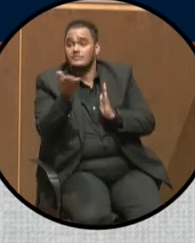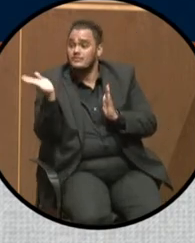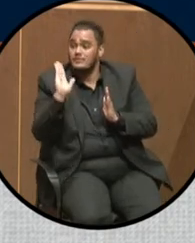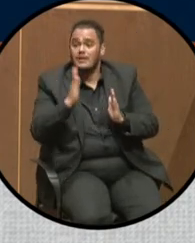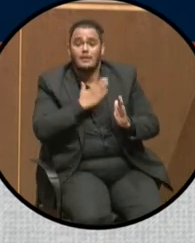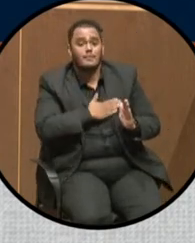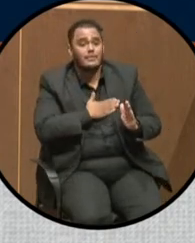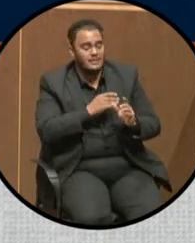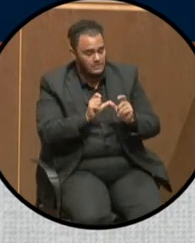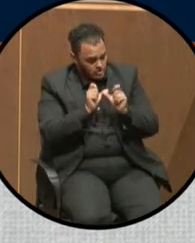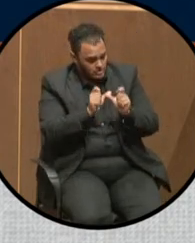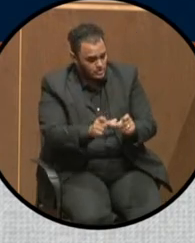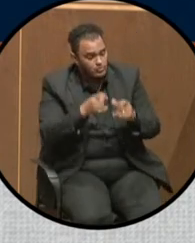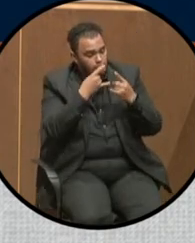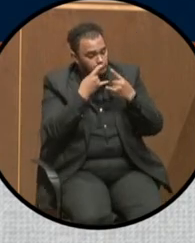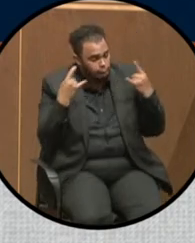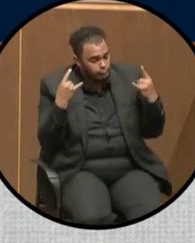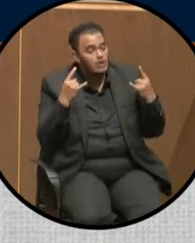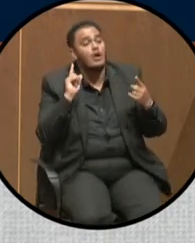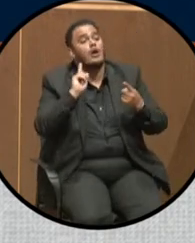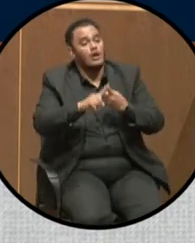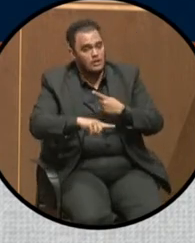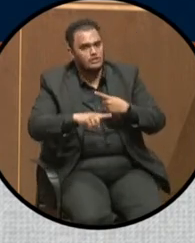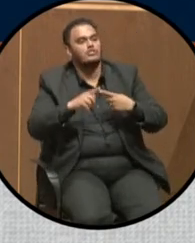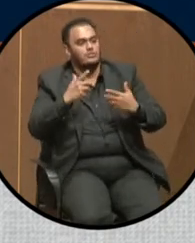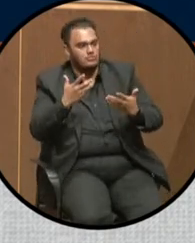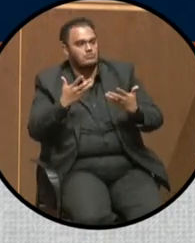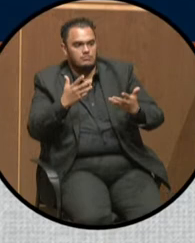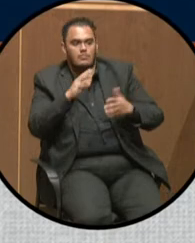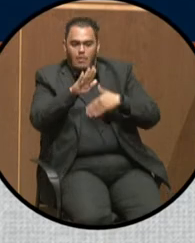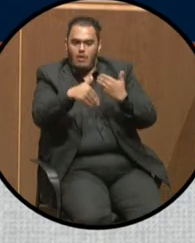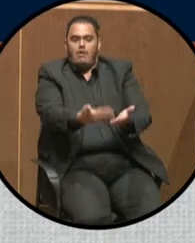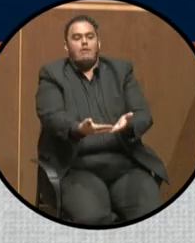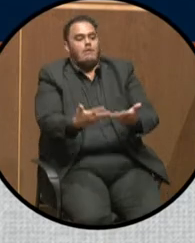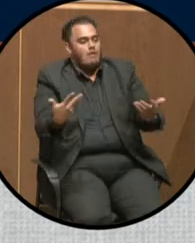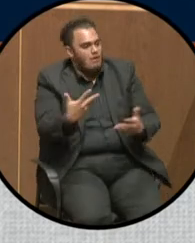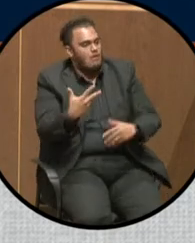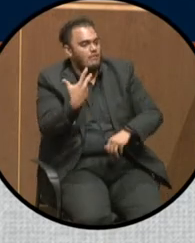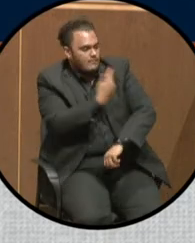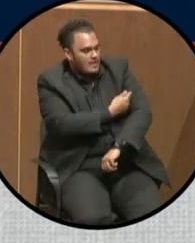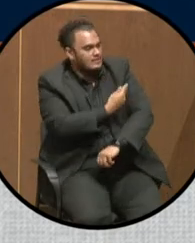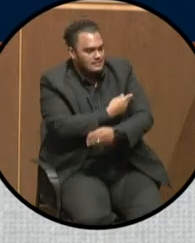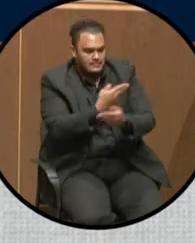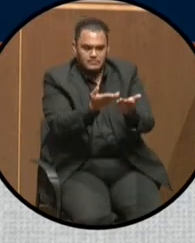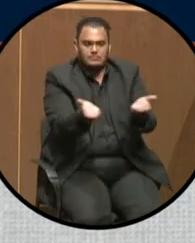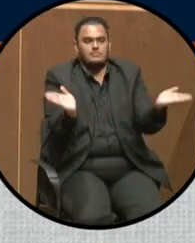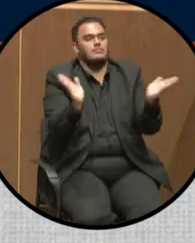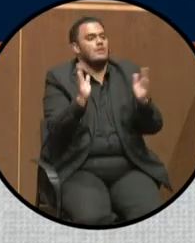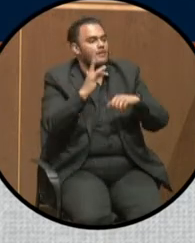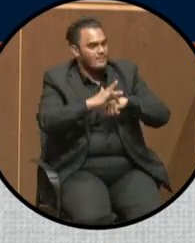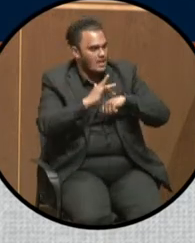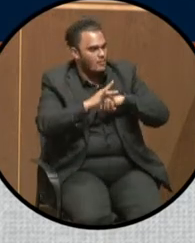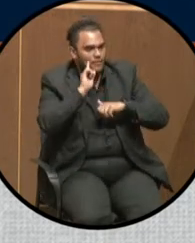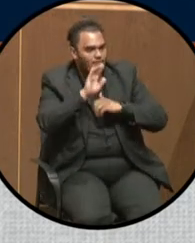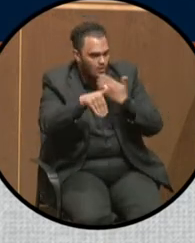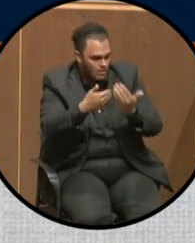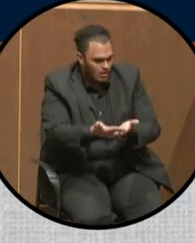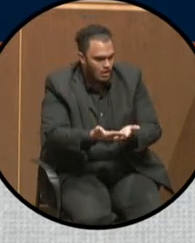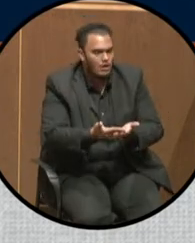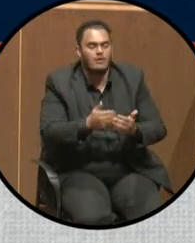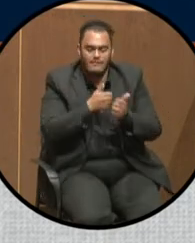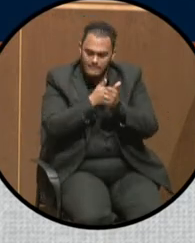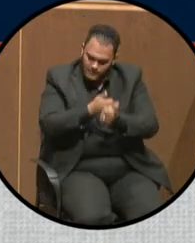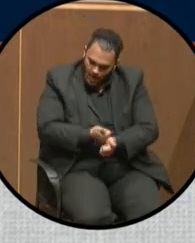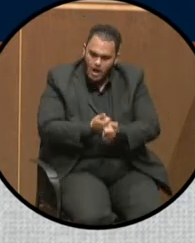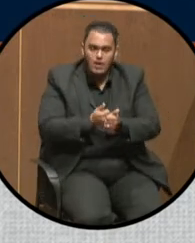in our elementary schools only until the vaccine is widely available. Let's listen to our medical experts on this evolving healthcare crisis,